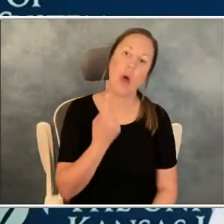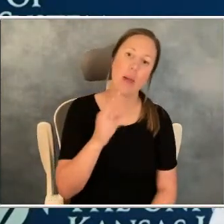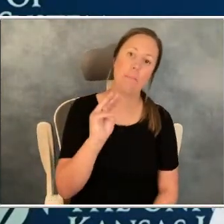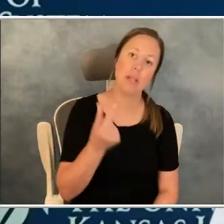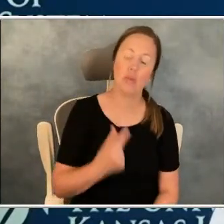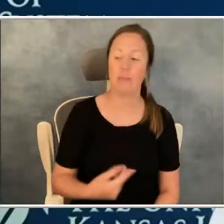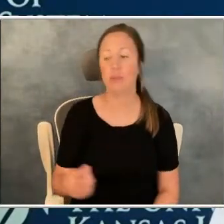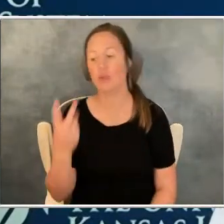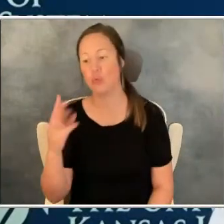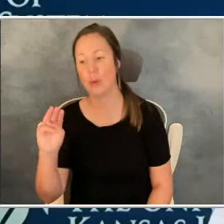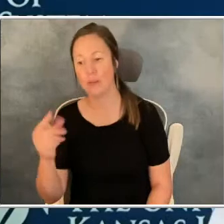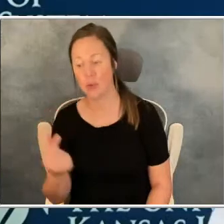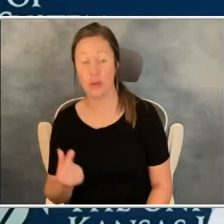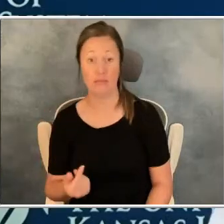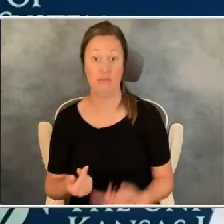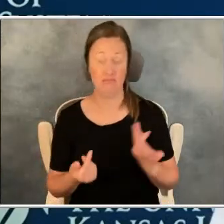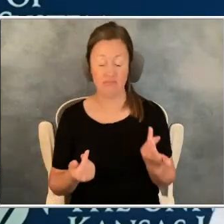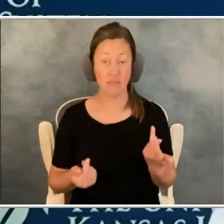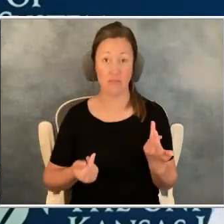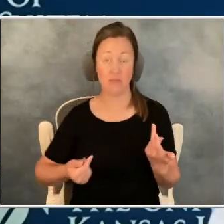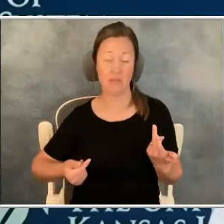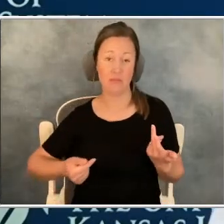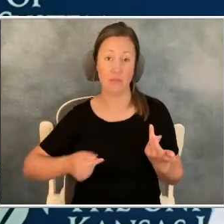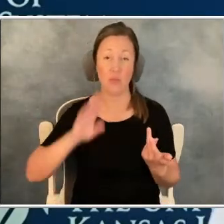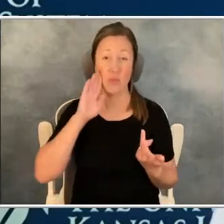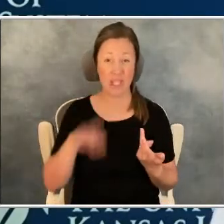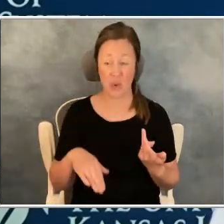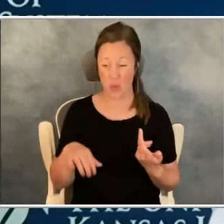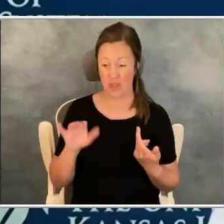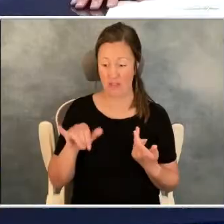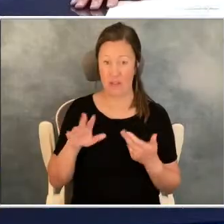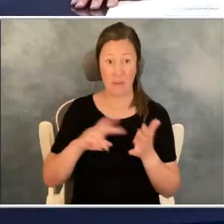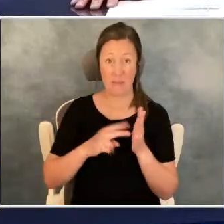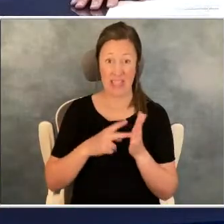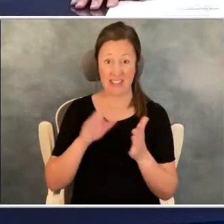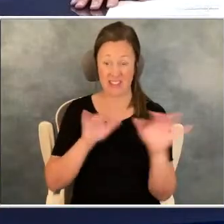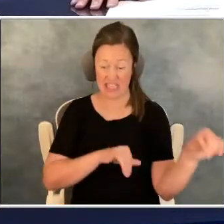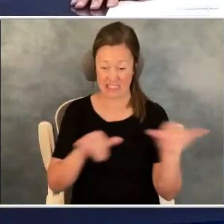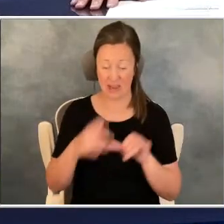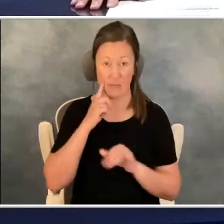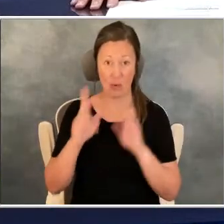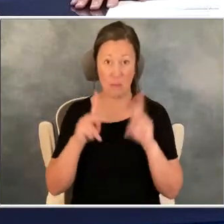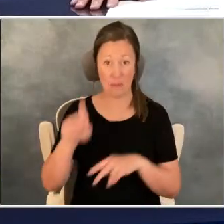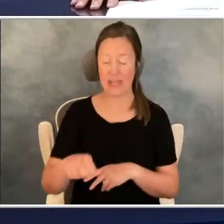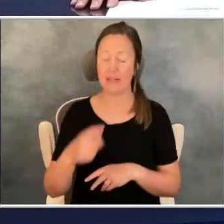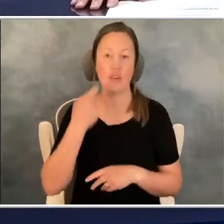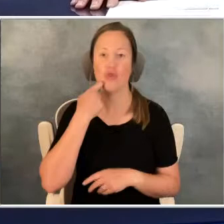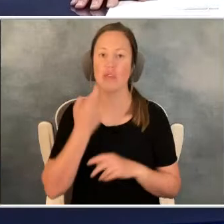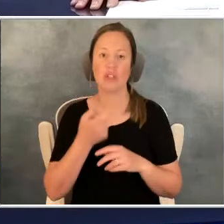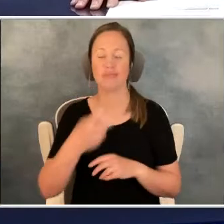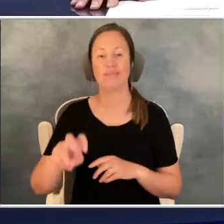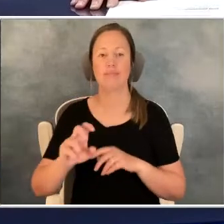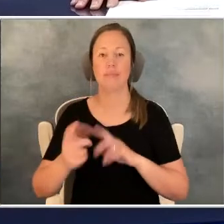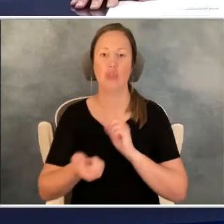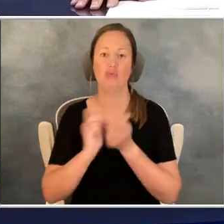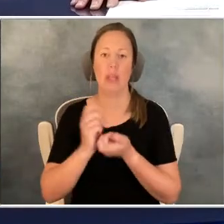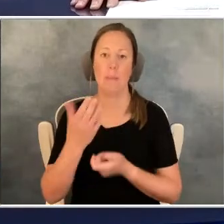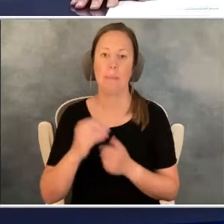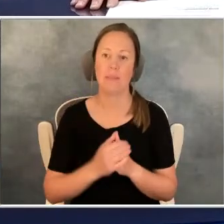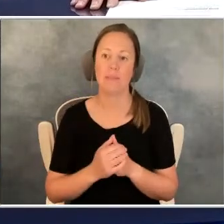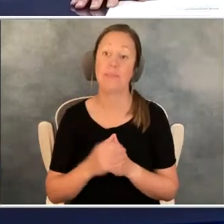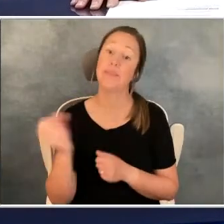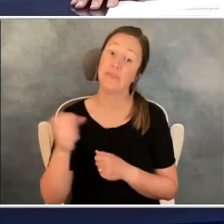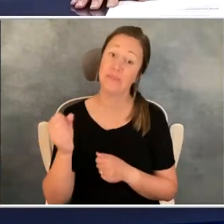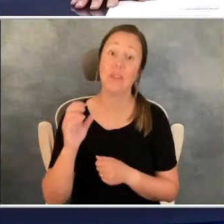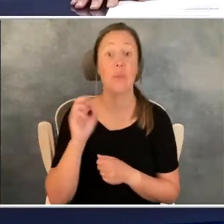what we know is that that dose may not be the same that somebody needs because they just changed drug manufacturers. Or maybe their